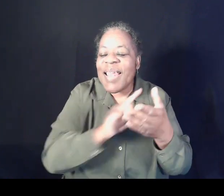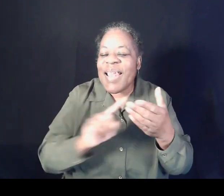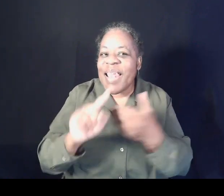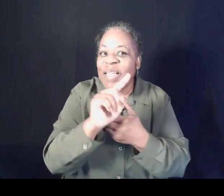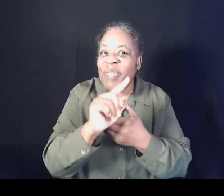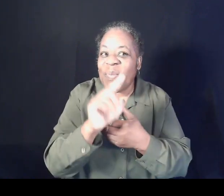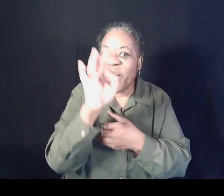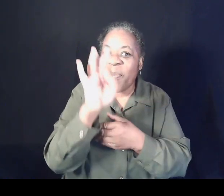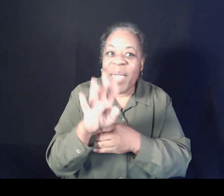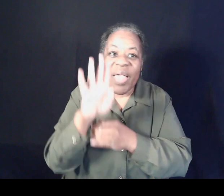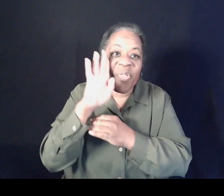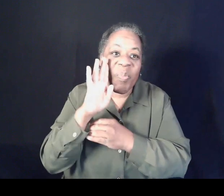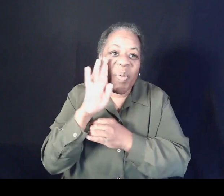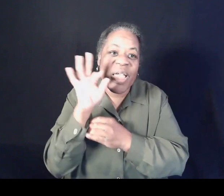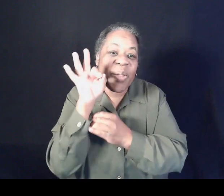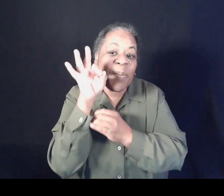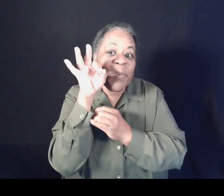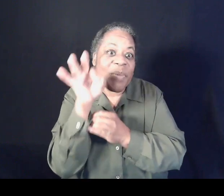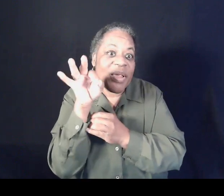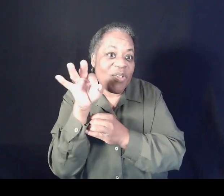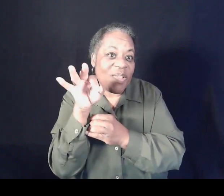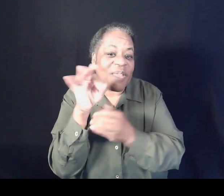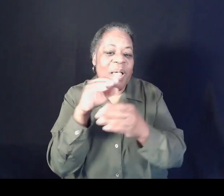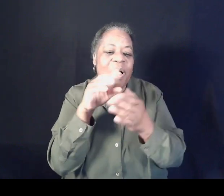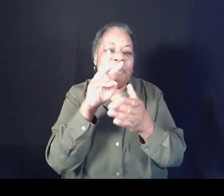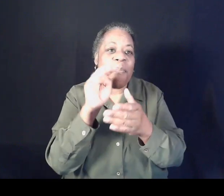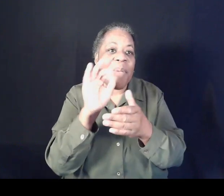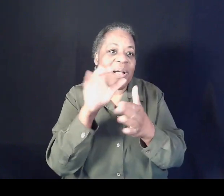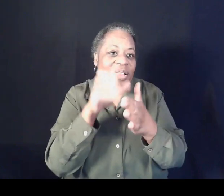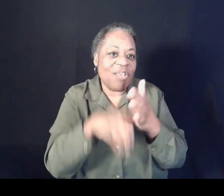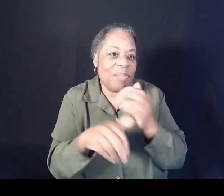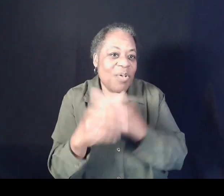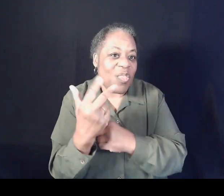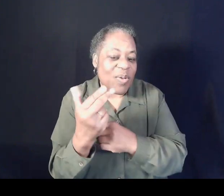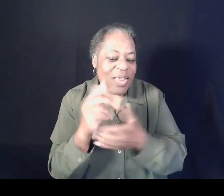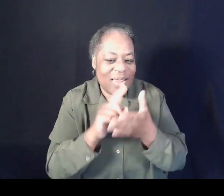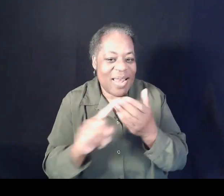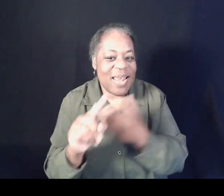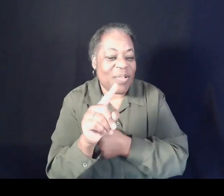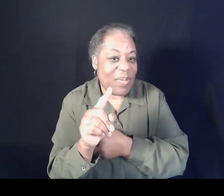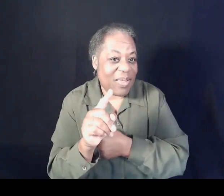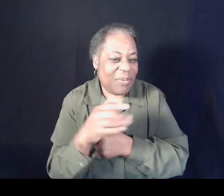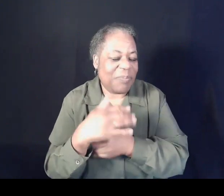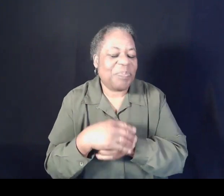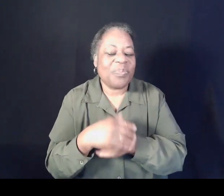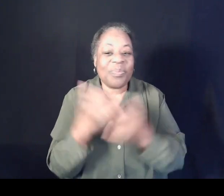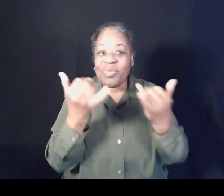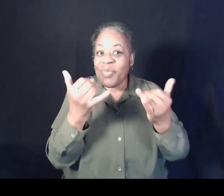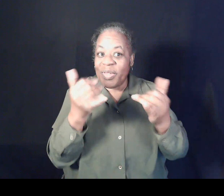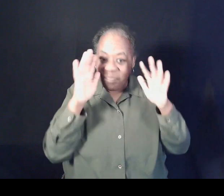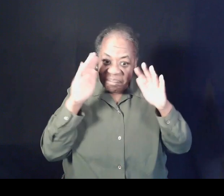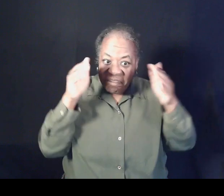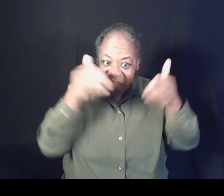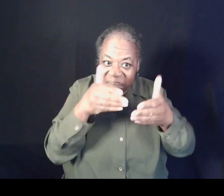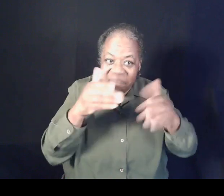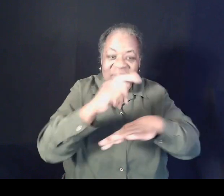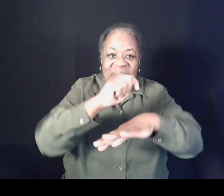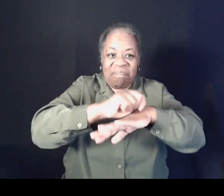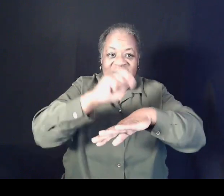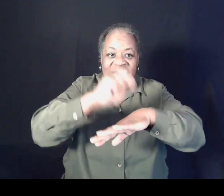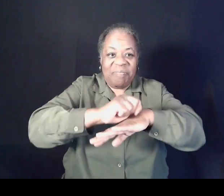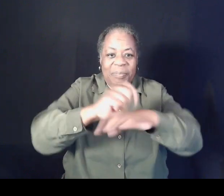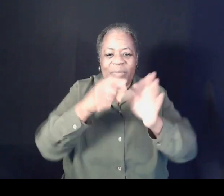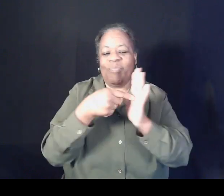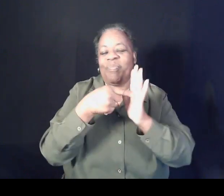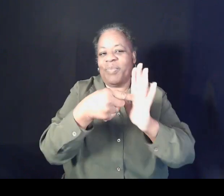Pastor Brian preaches on the rest of Mark 13. So stay tuned for that. Today, we want to focus on the temple and what it